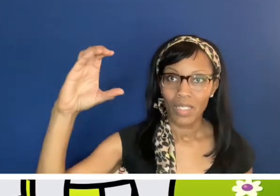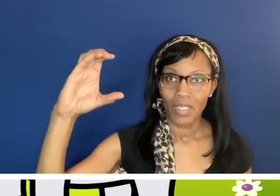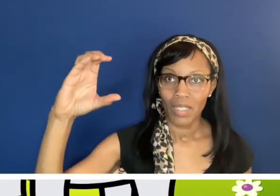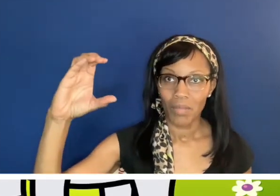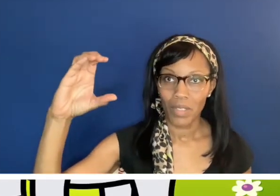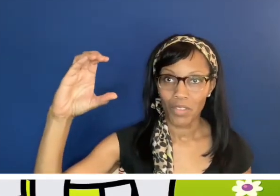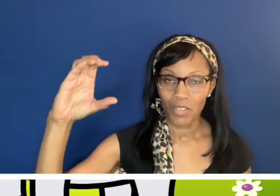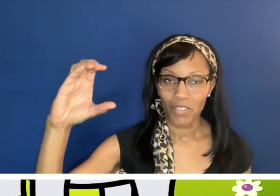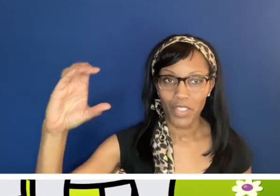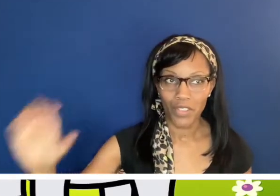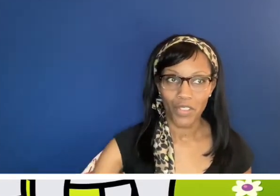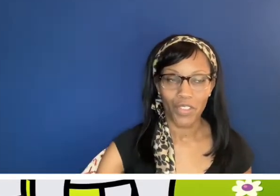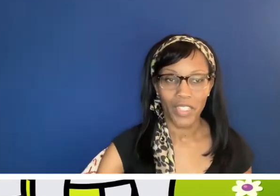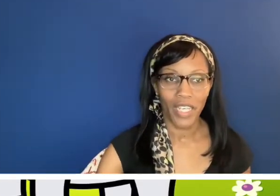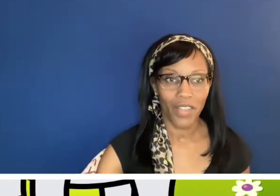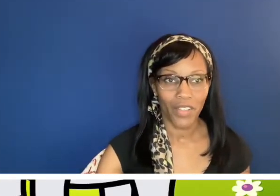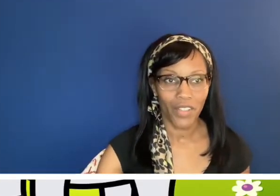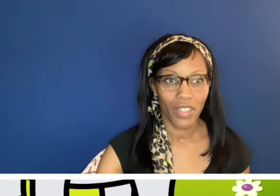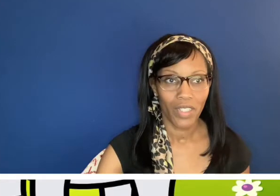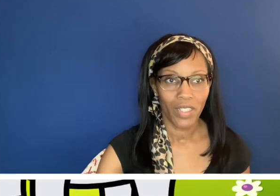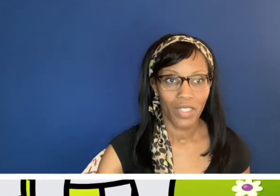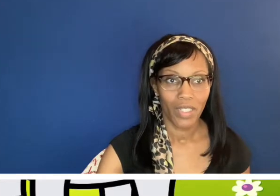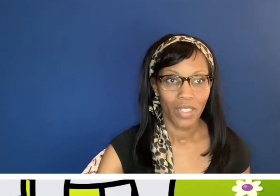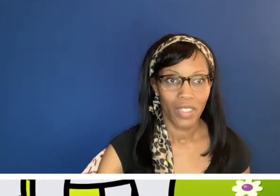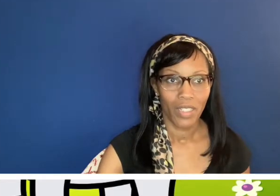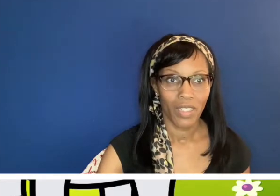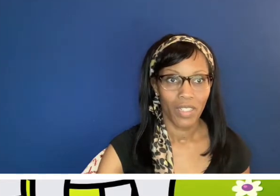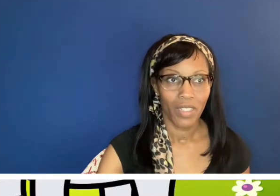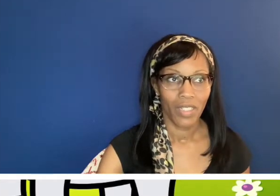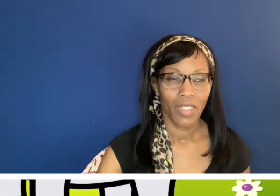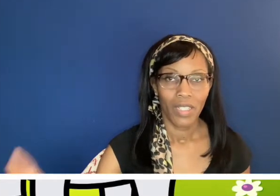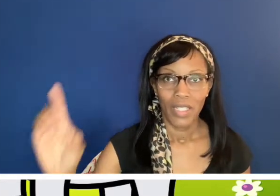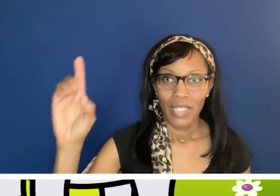C. Make sure your fingers are together.